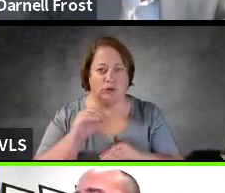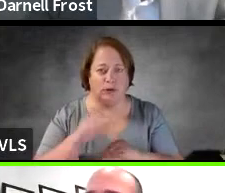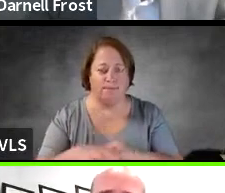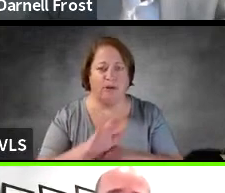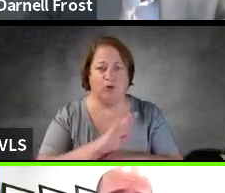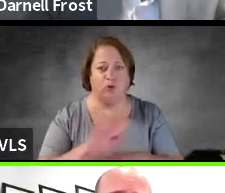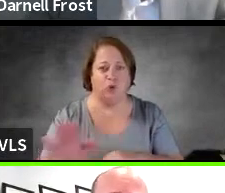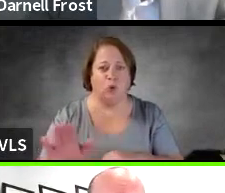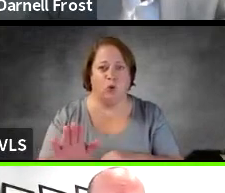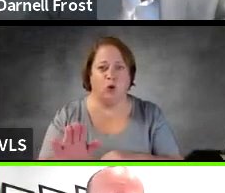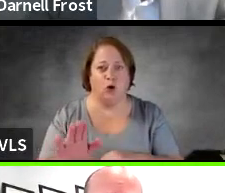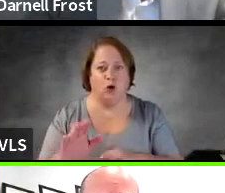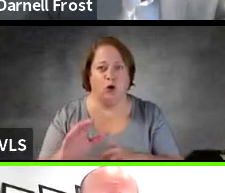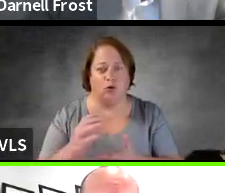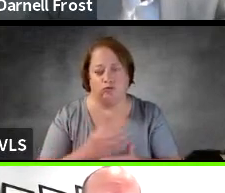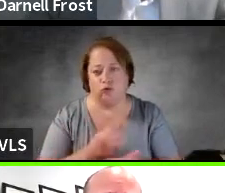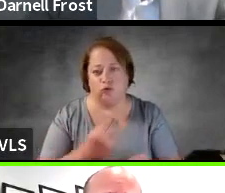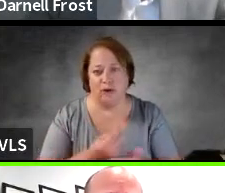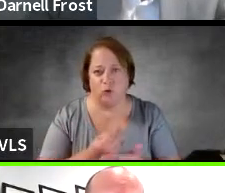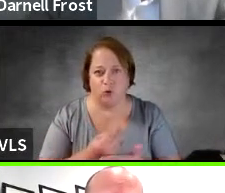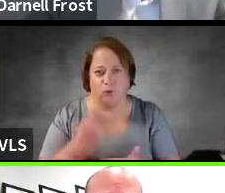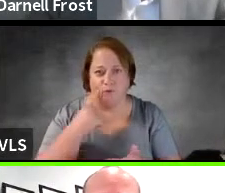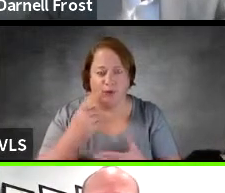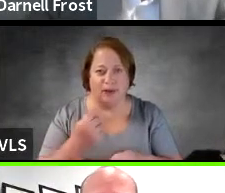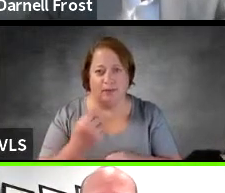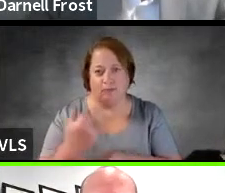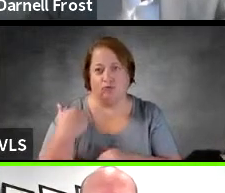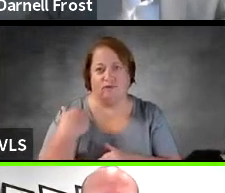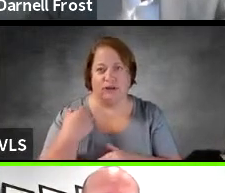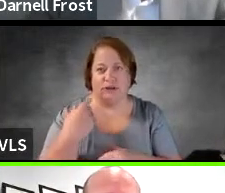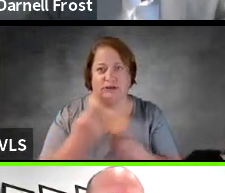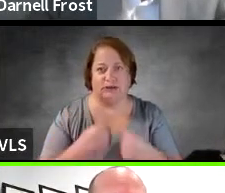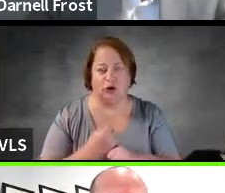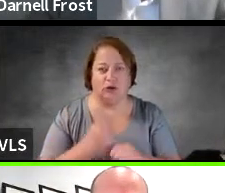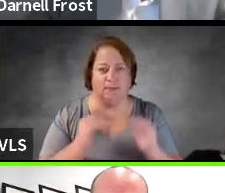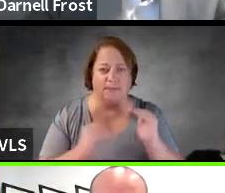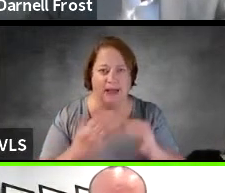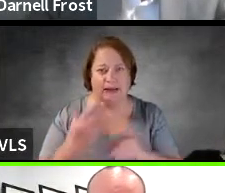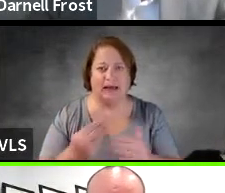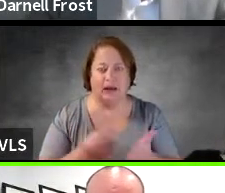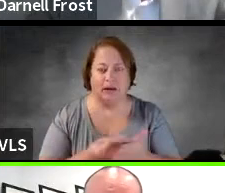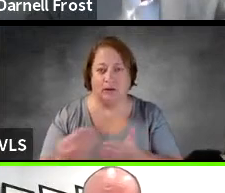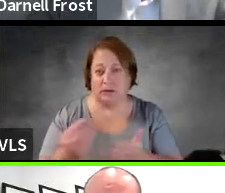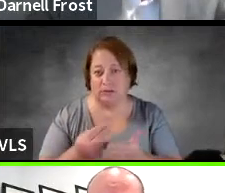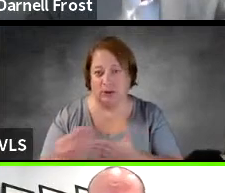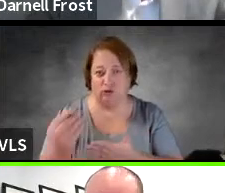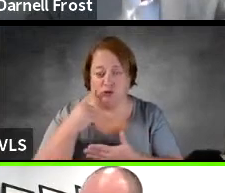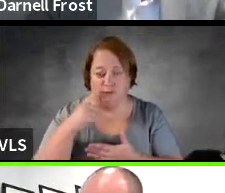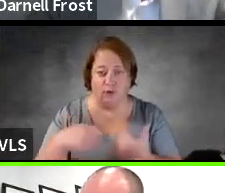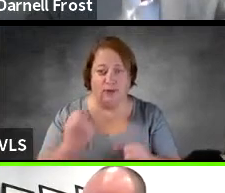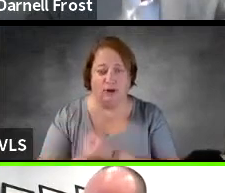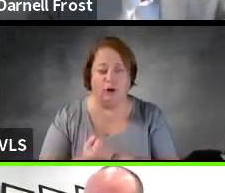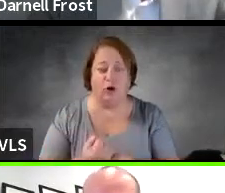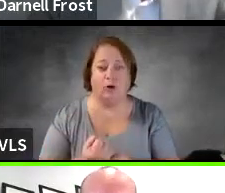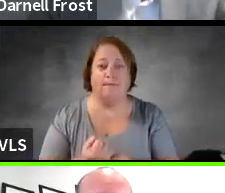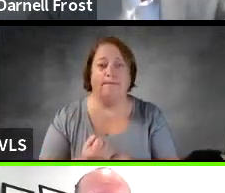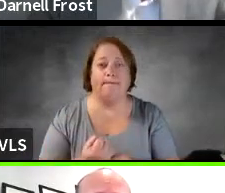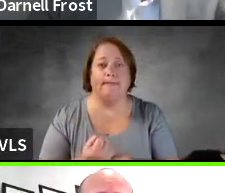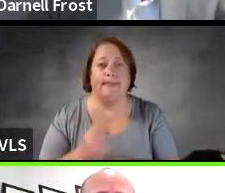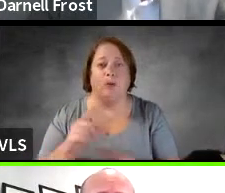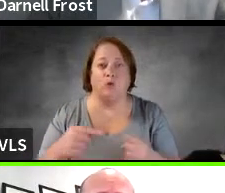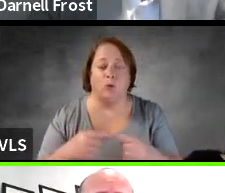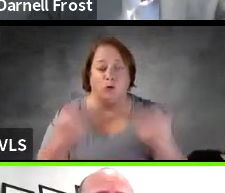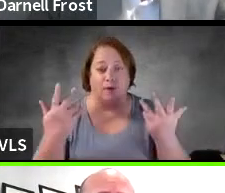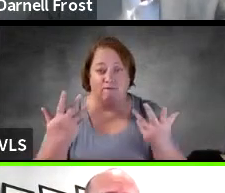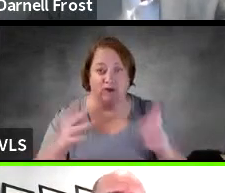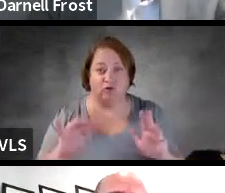your revenue for the year, your prior year's balance, and your expenditures for the year. And so when you finish